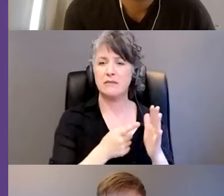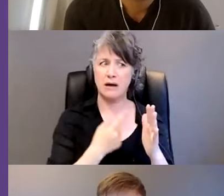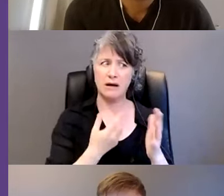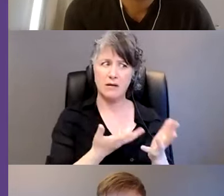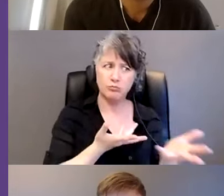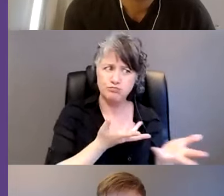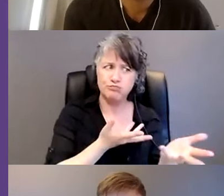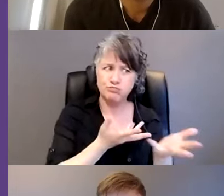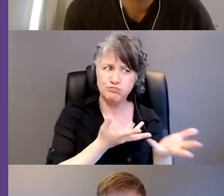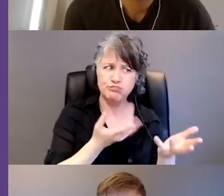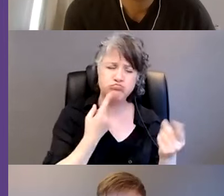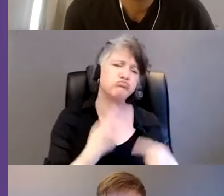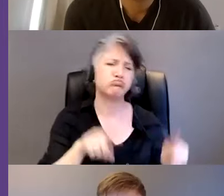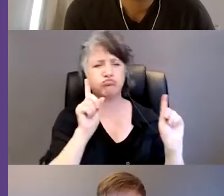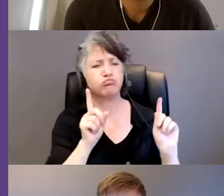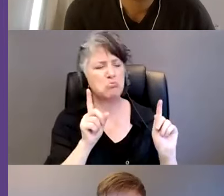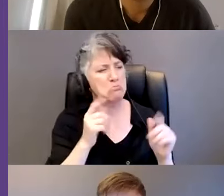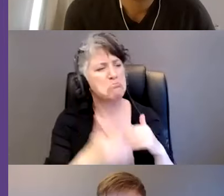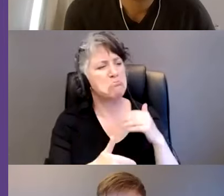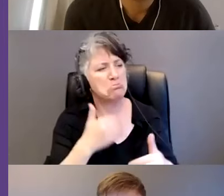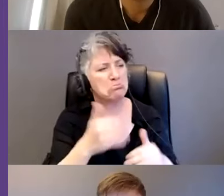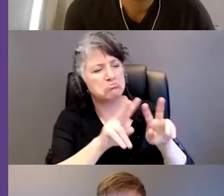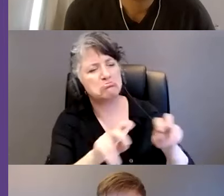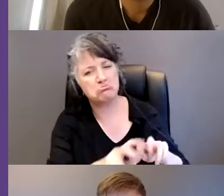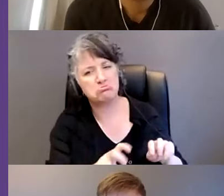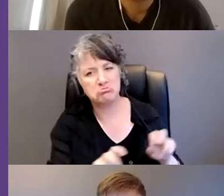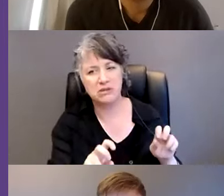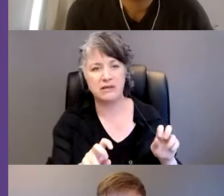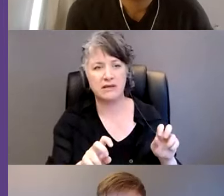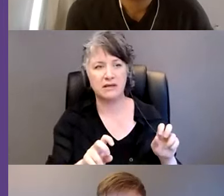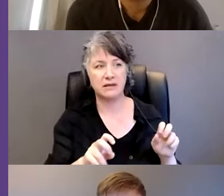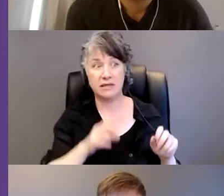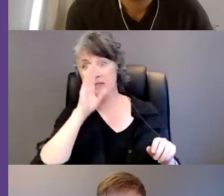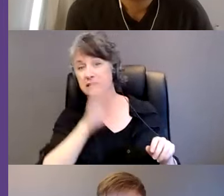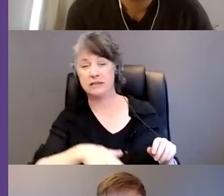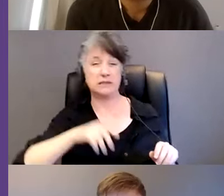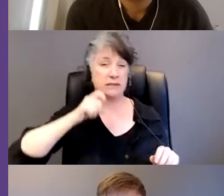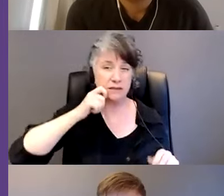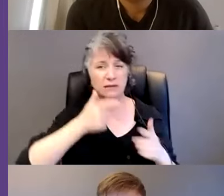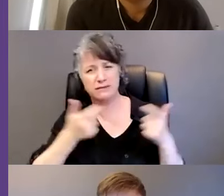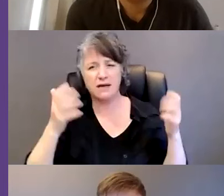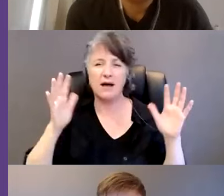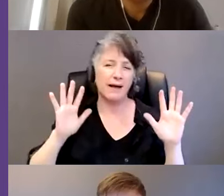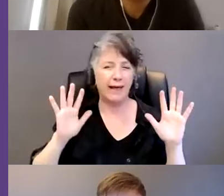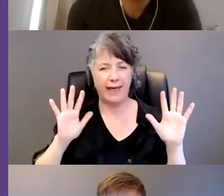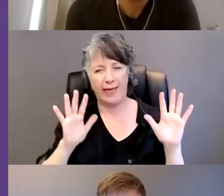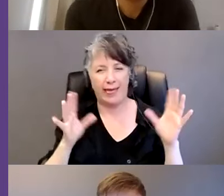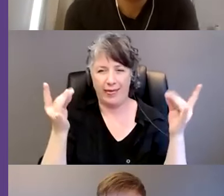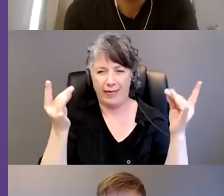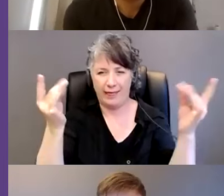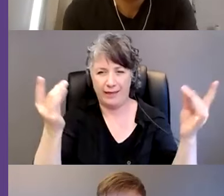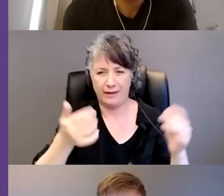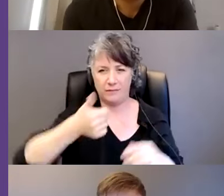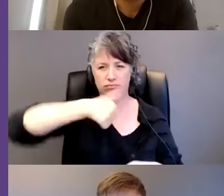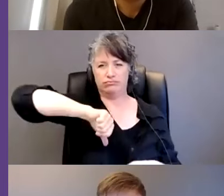way to complete the assessment. Thank you. And last question, just to end our time,